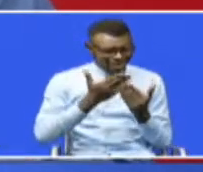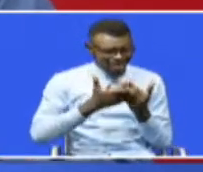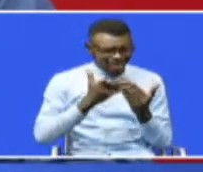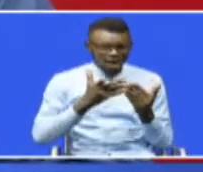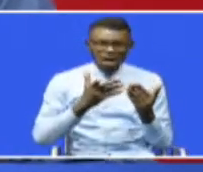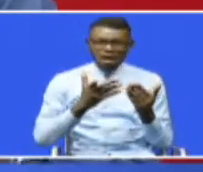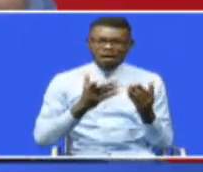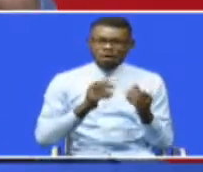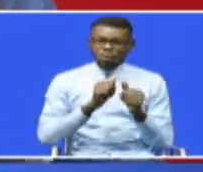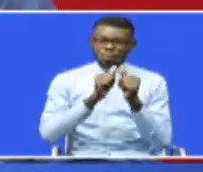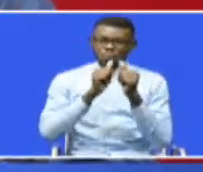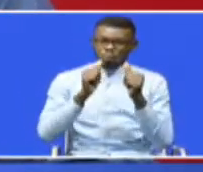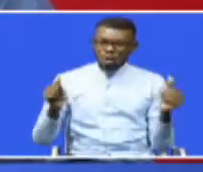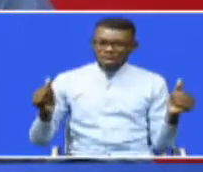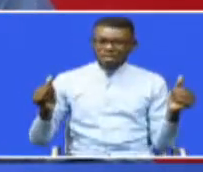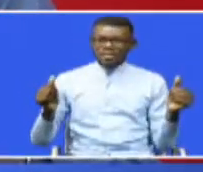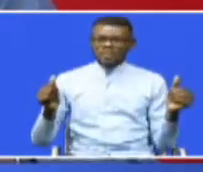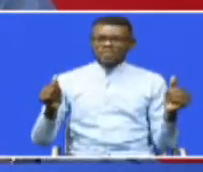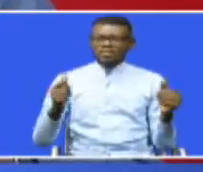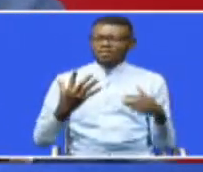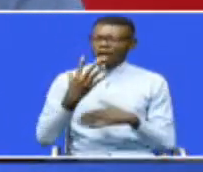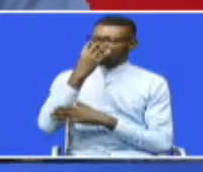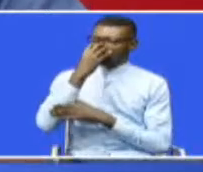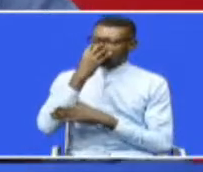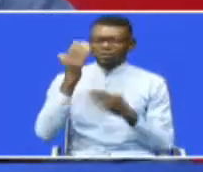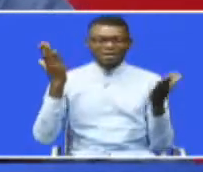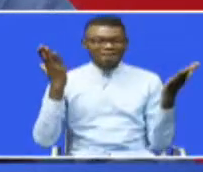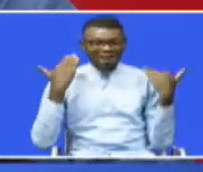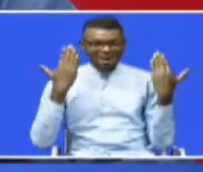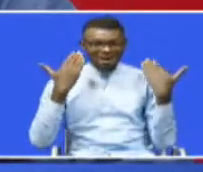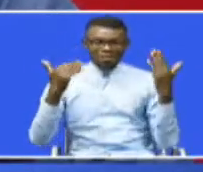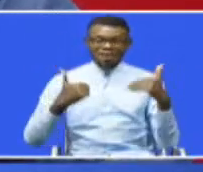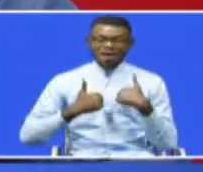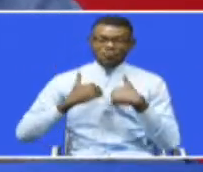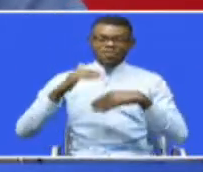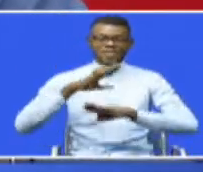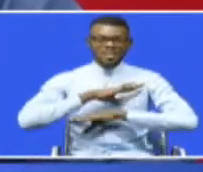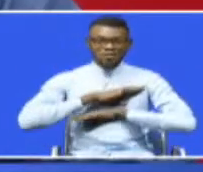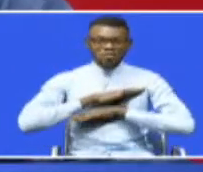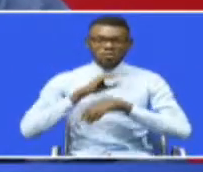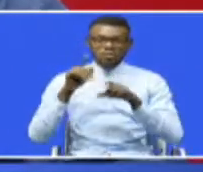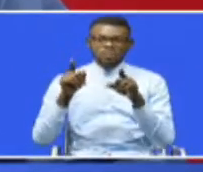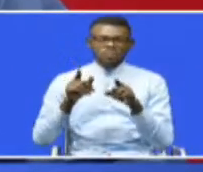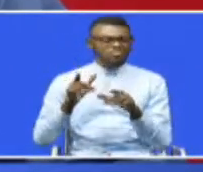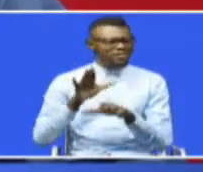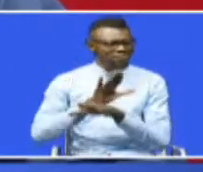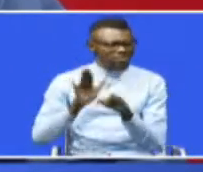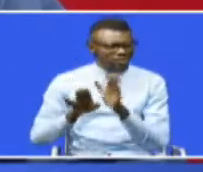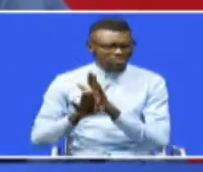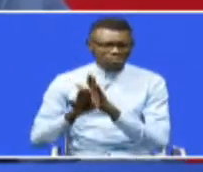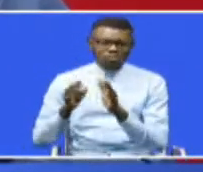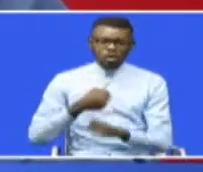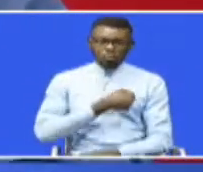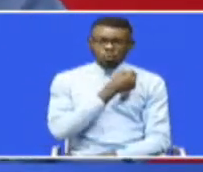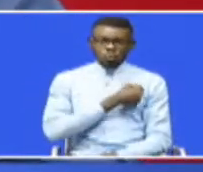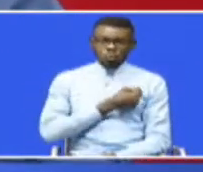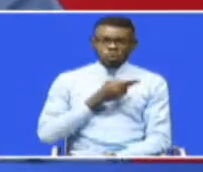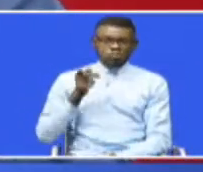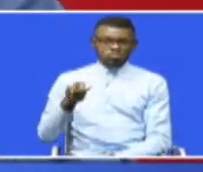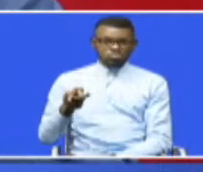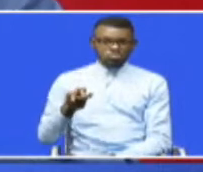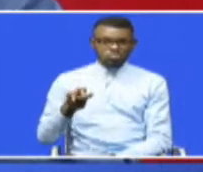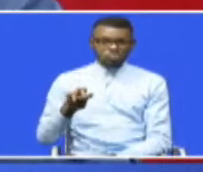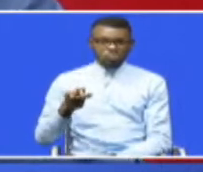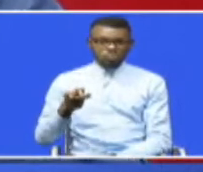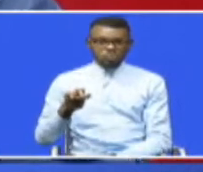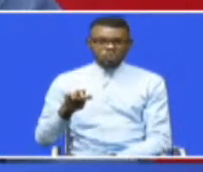are hospitalized. They are on ventilators. Do we have enough ventilators? Do we have enough oxygen in hospitals? That's to deal